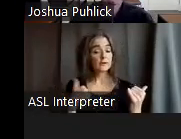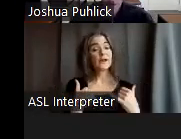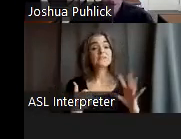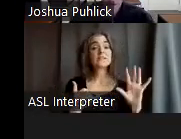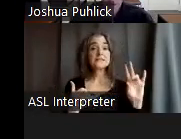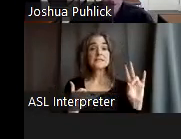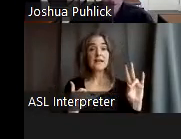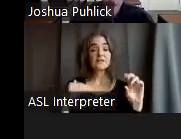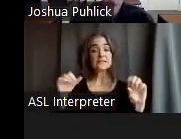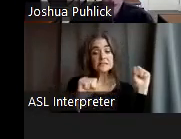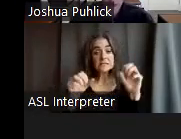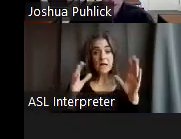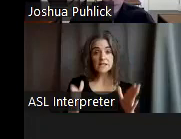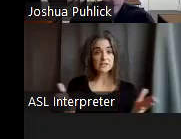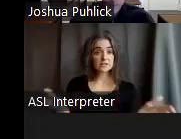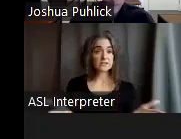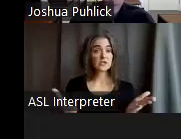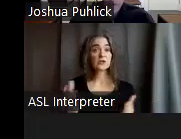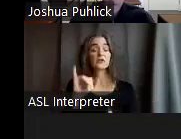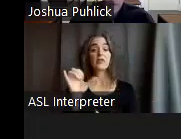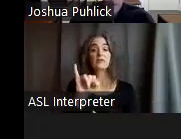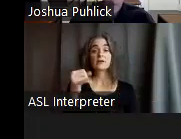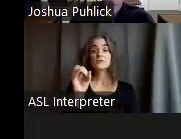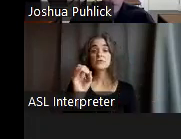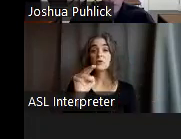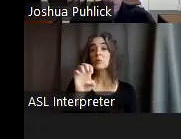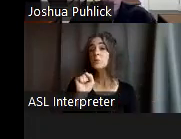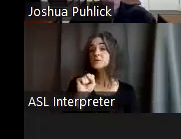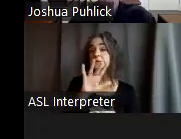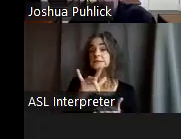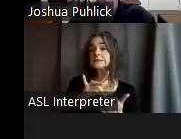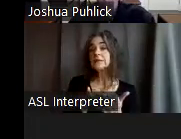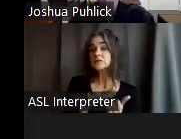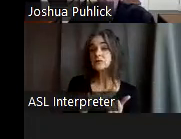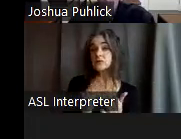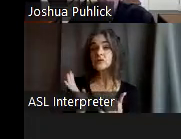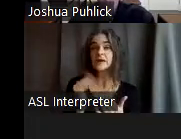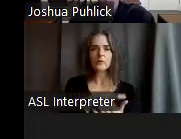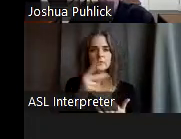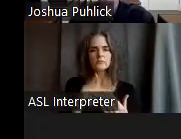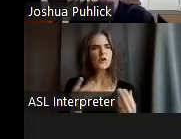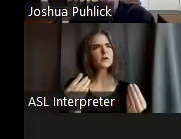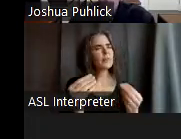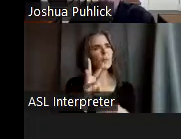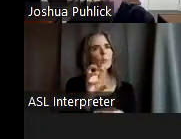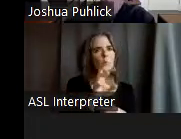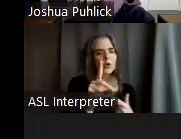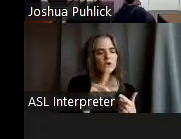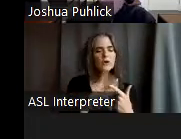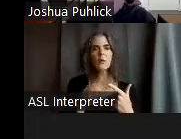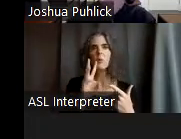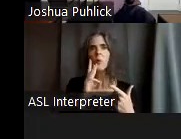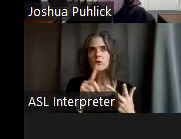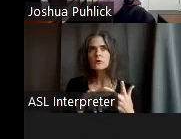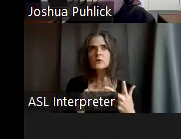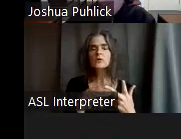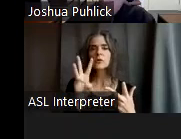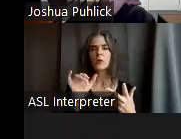scientists here at the Jones Center, and our core programs, they're woods, water, and wildlife.